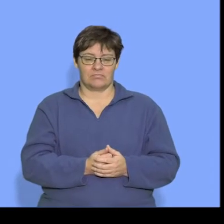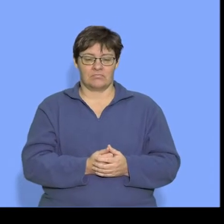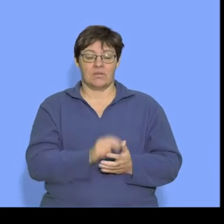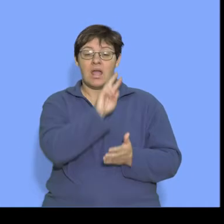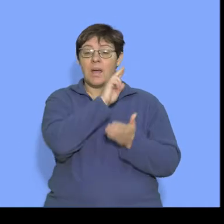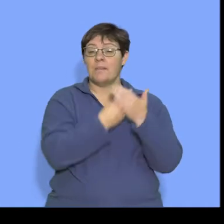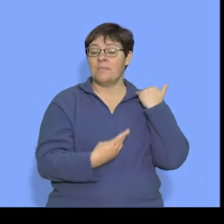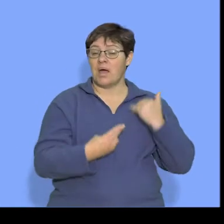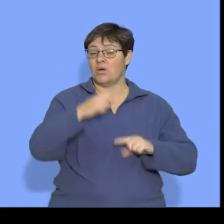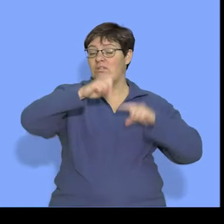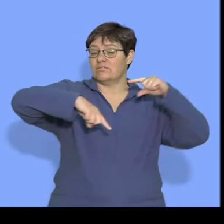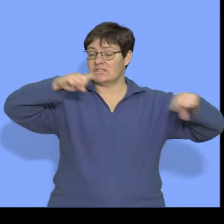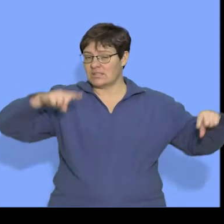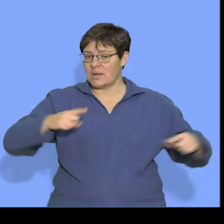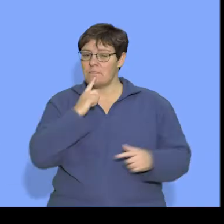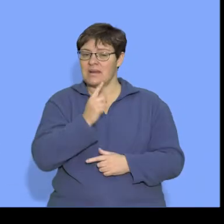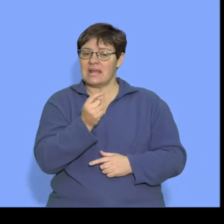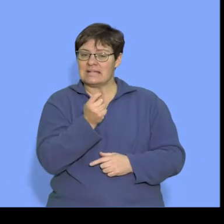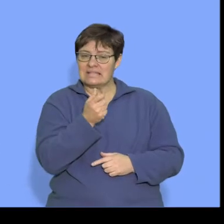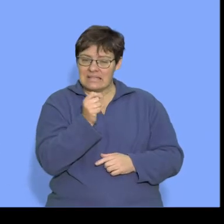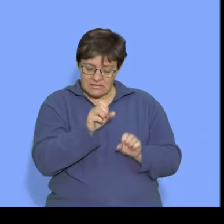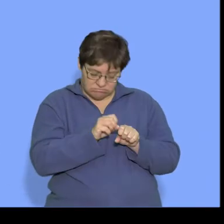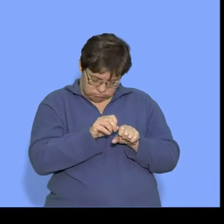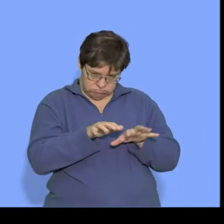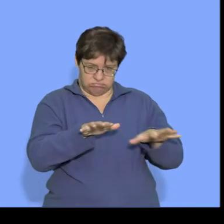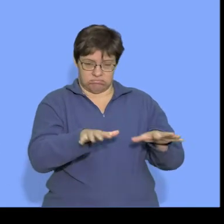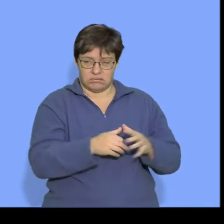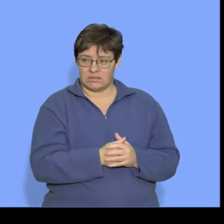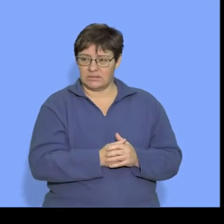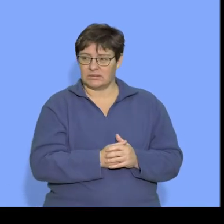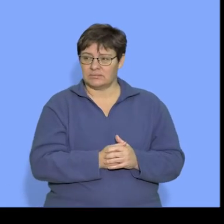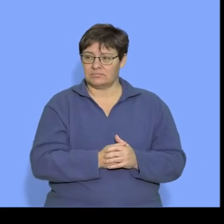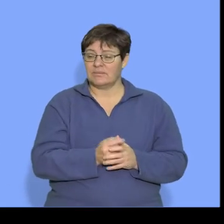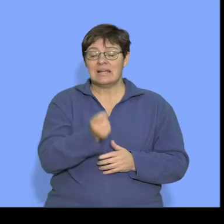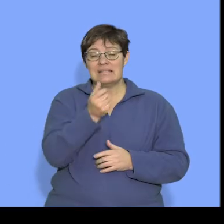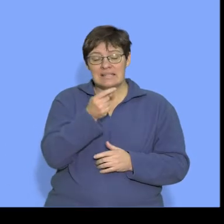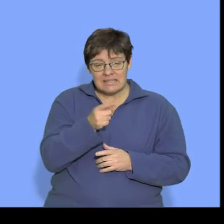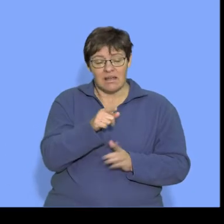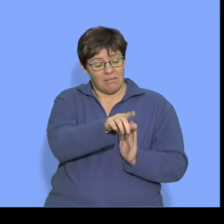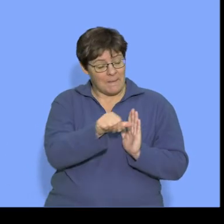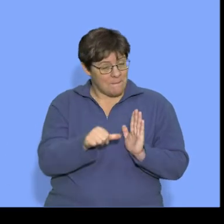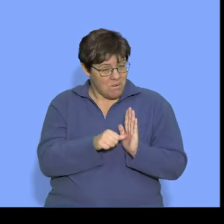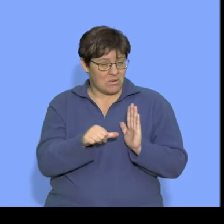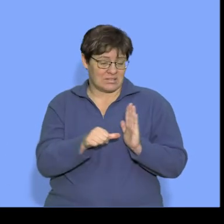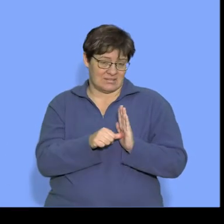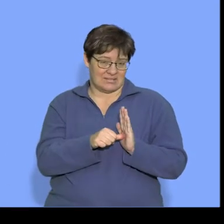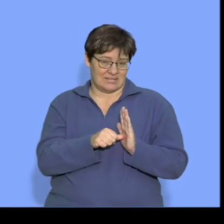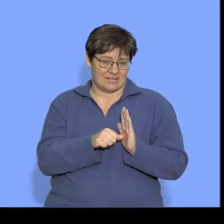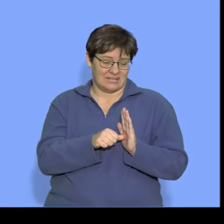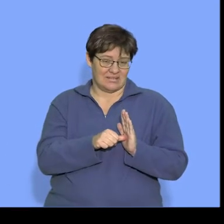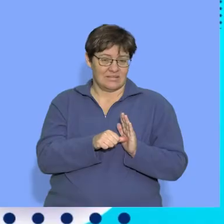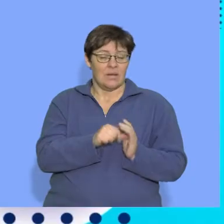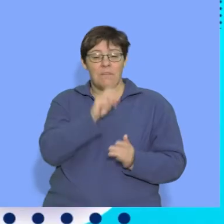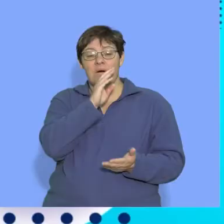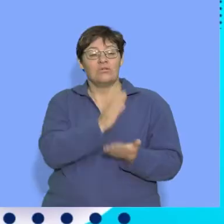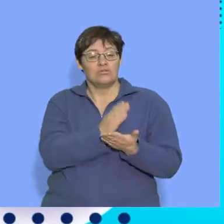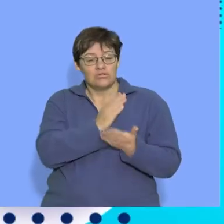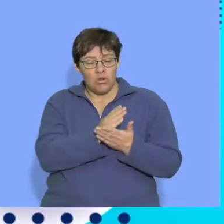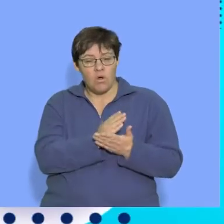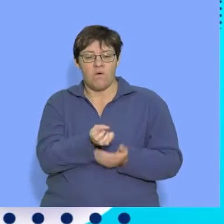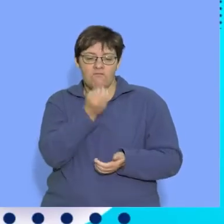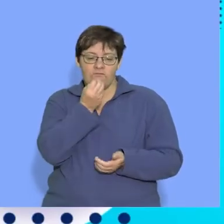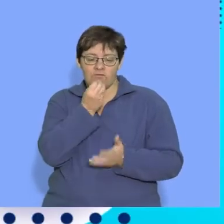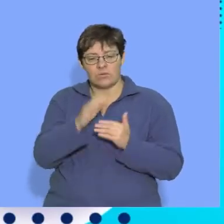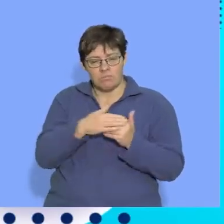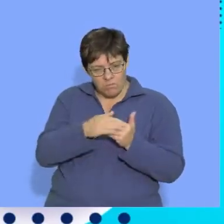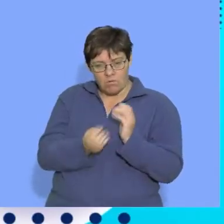Biodiversity ensures that seeds are dispersed, guys. We talk about those seeds being an important part of ensuring that there's more crop and more